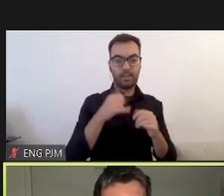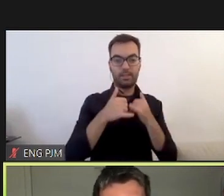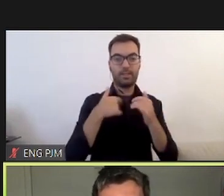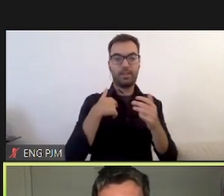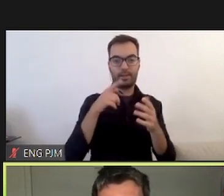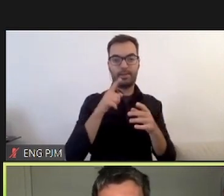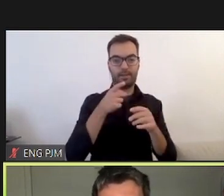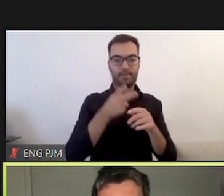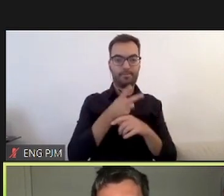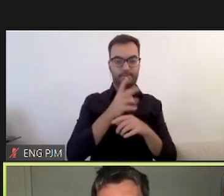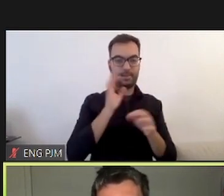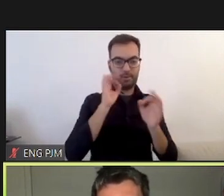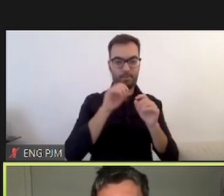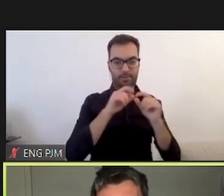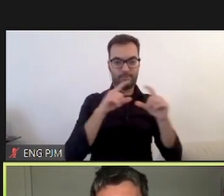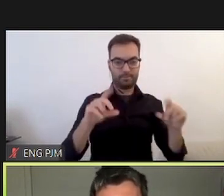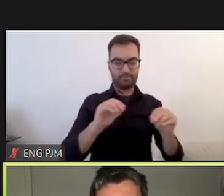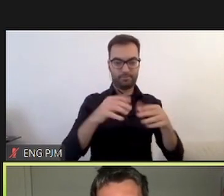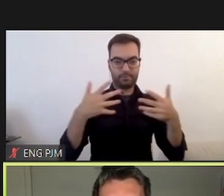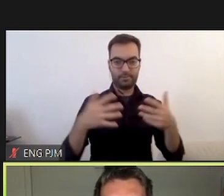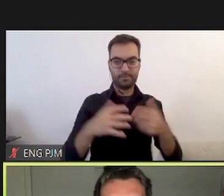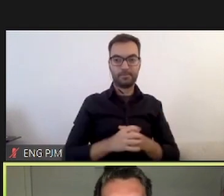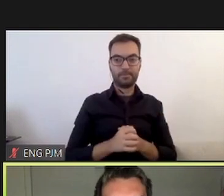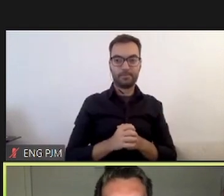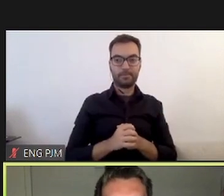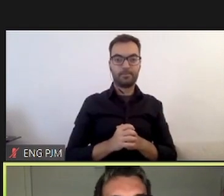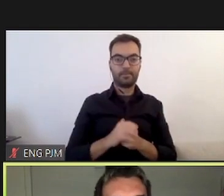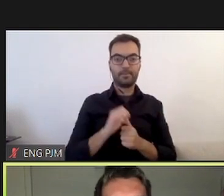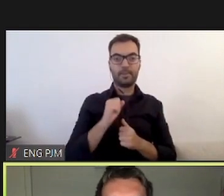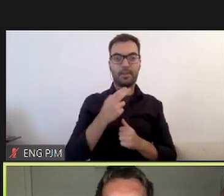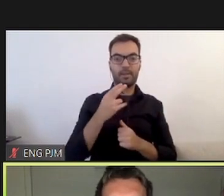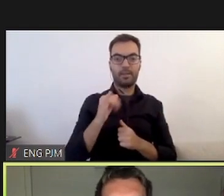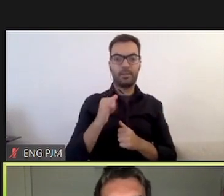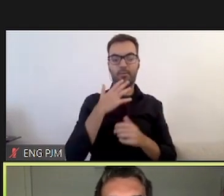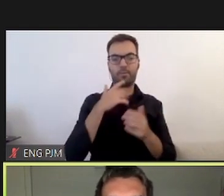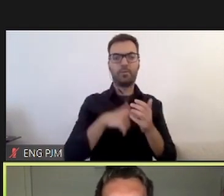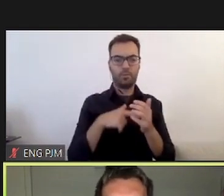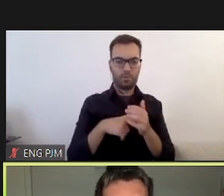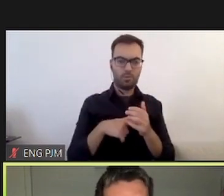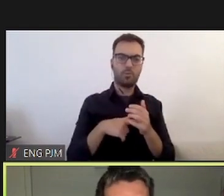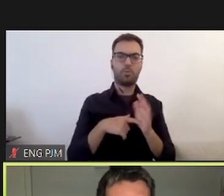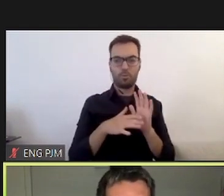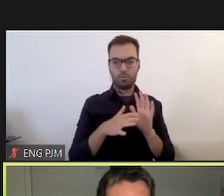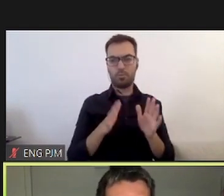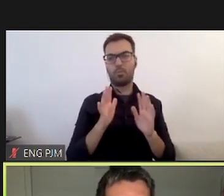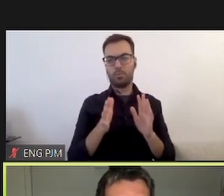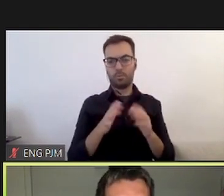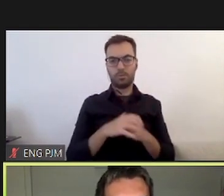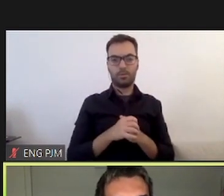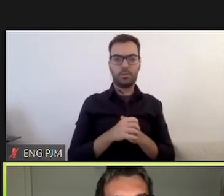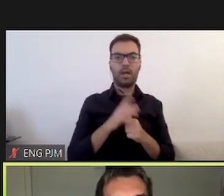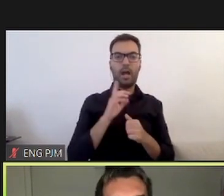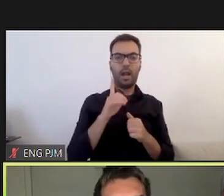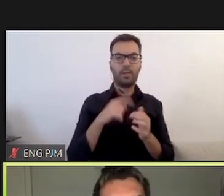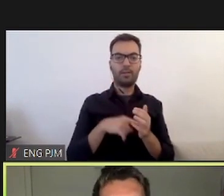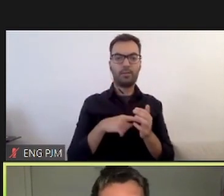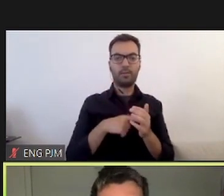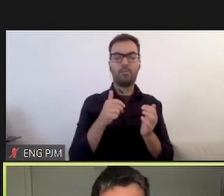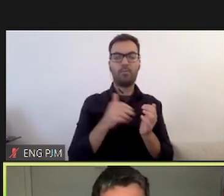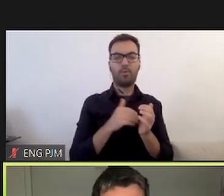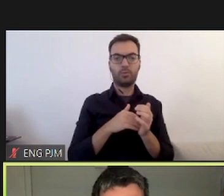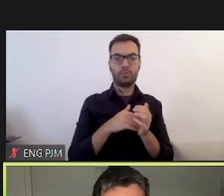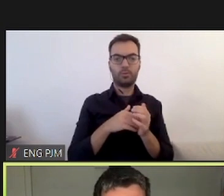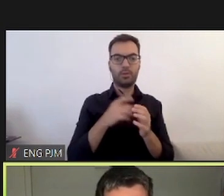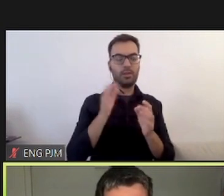this information, because Andy does discover, okay, this is some definition of this element, but I need to be